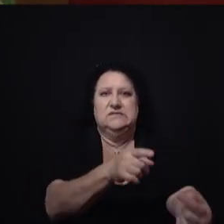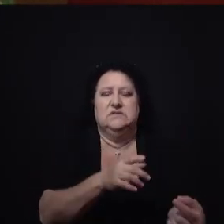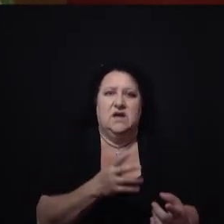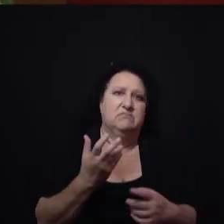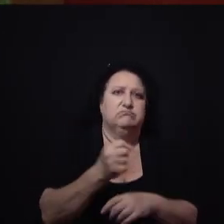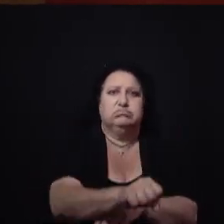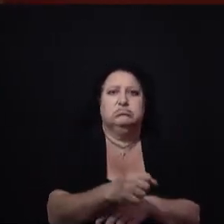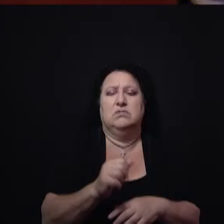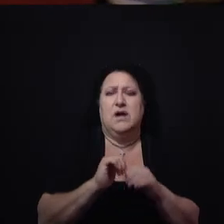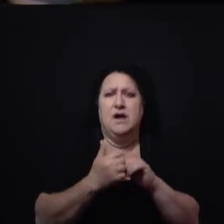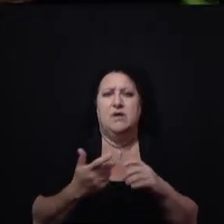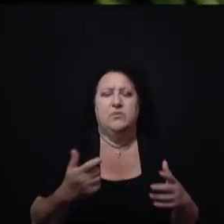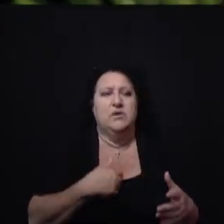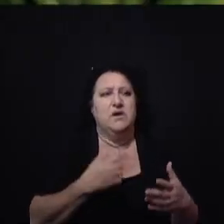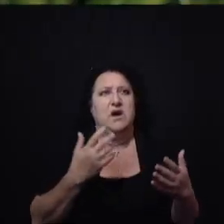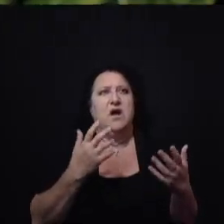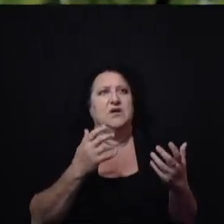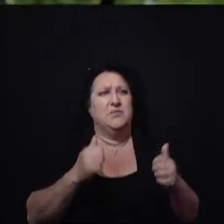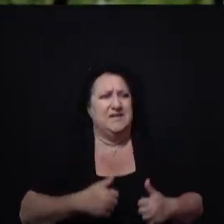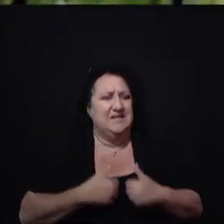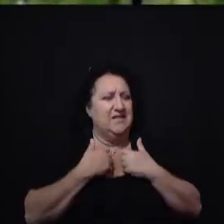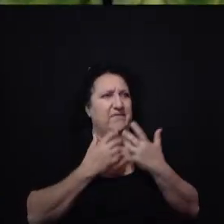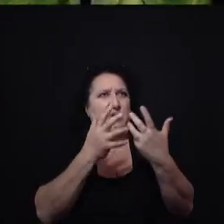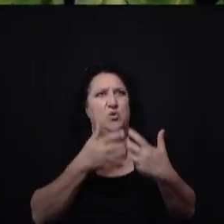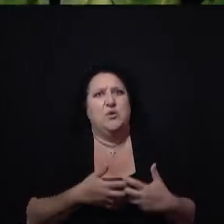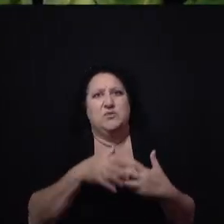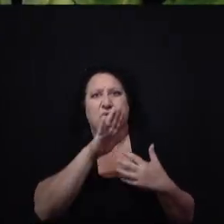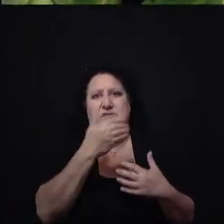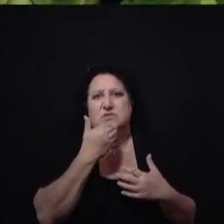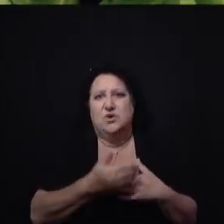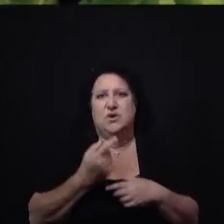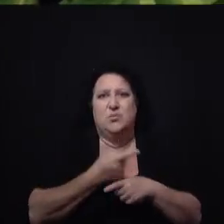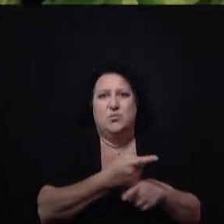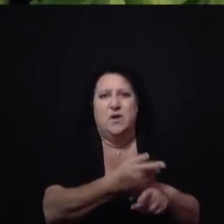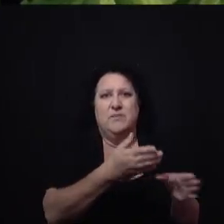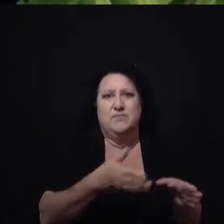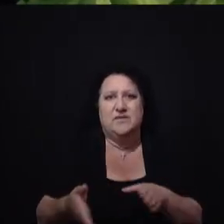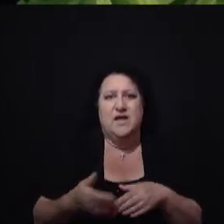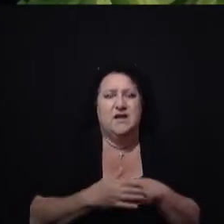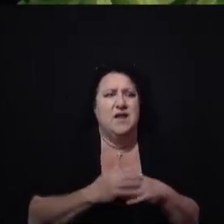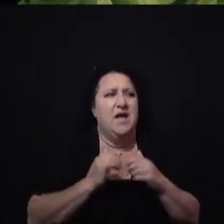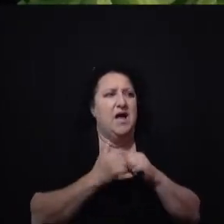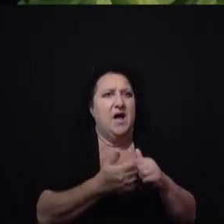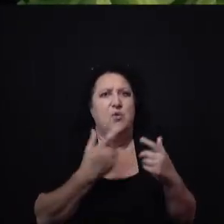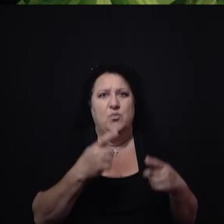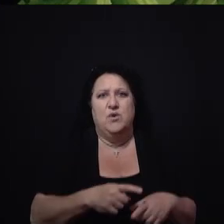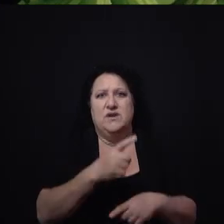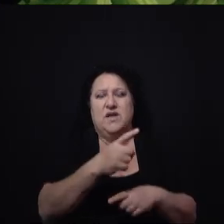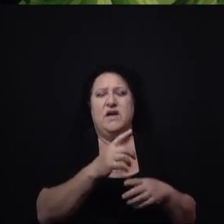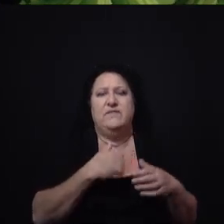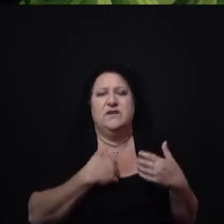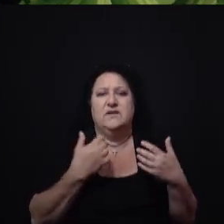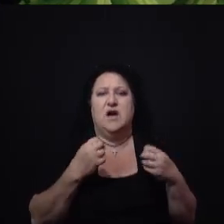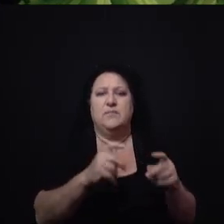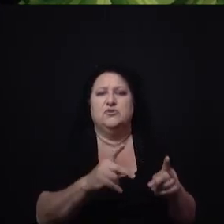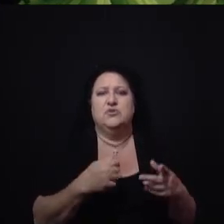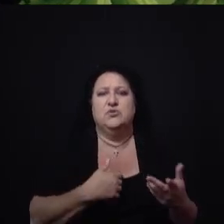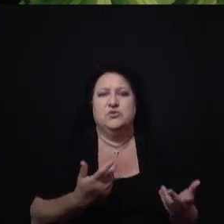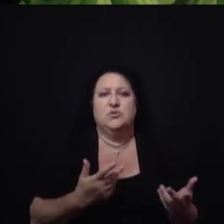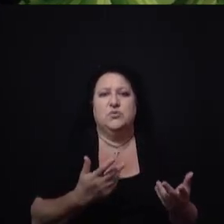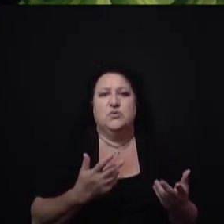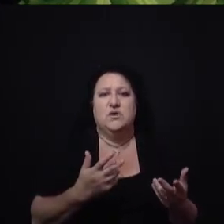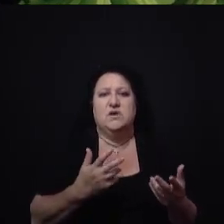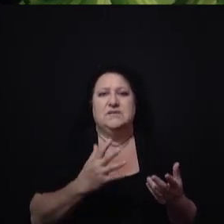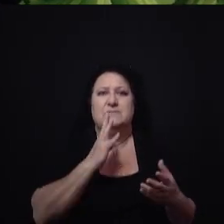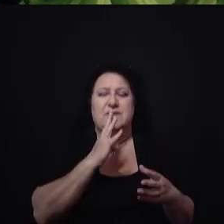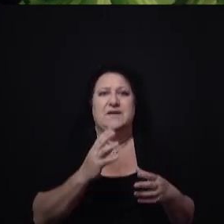good and right plan? Wherever we are, however we have a chance to speak life, however we have a chance to counter the messages of